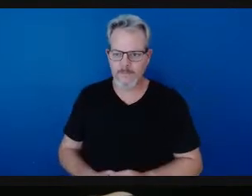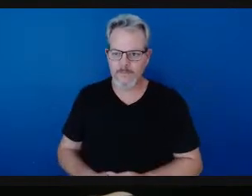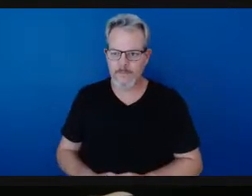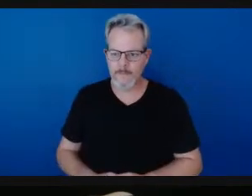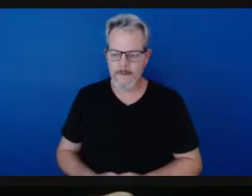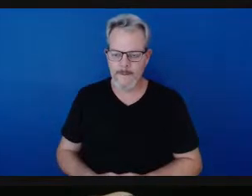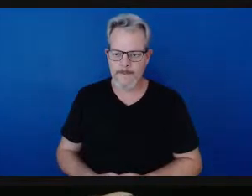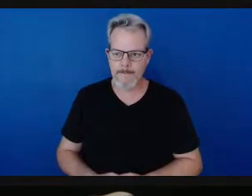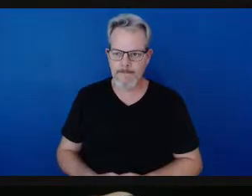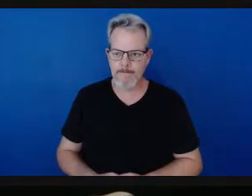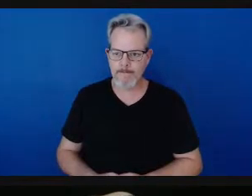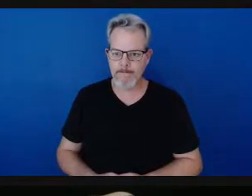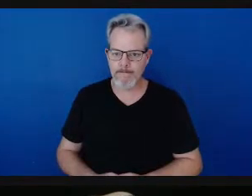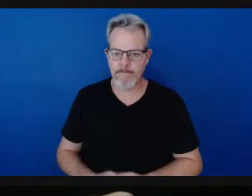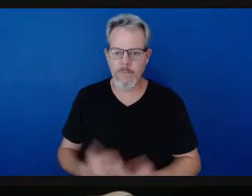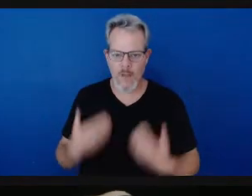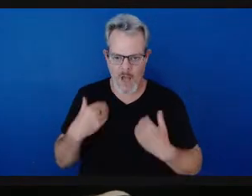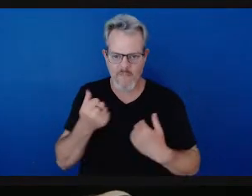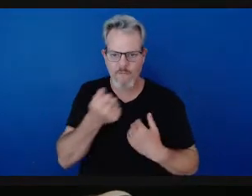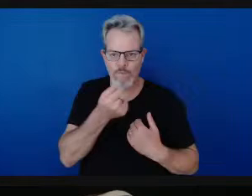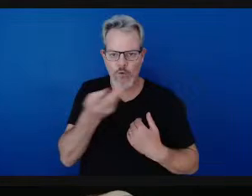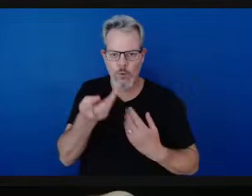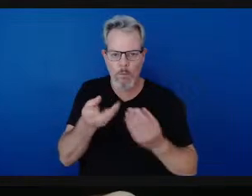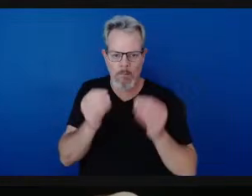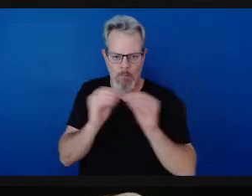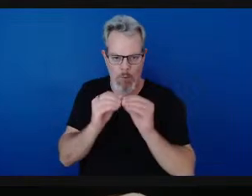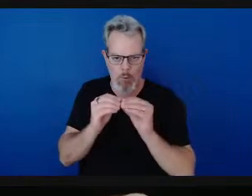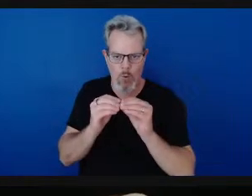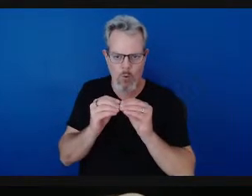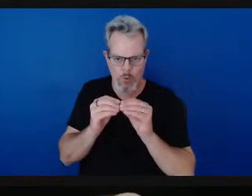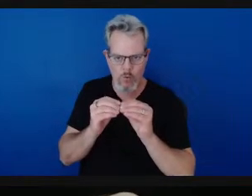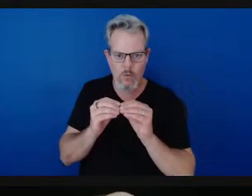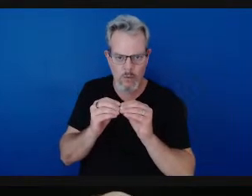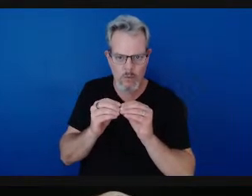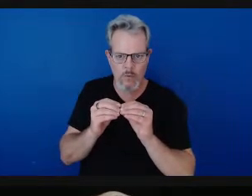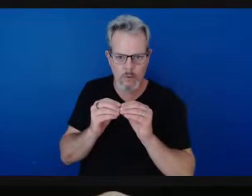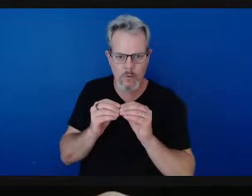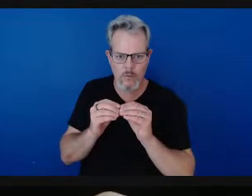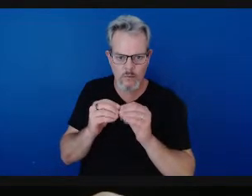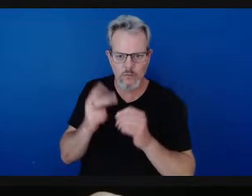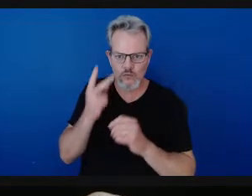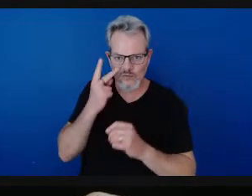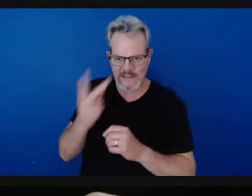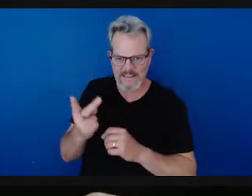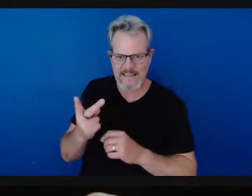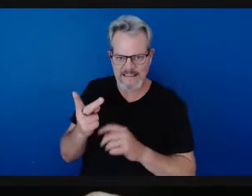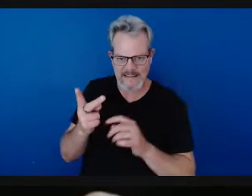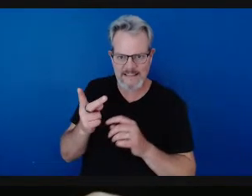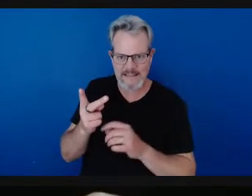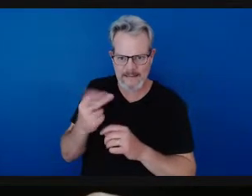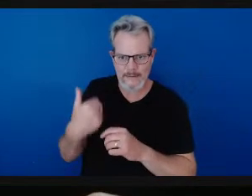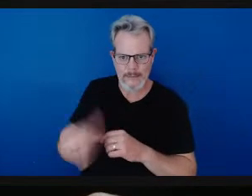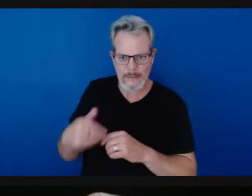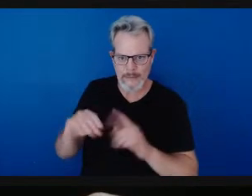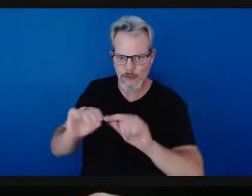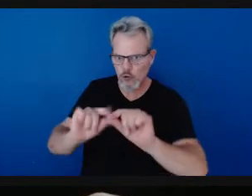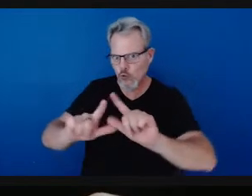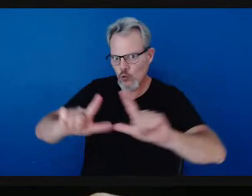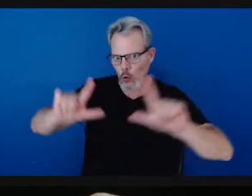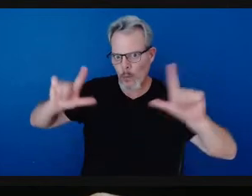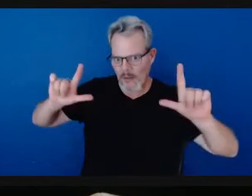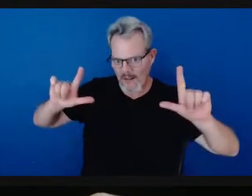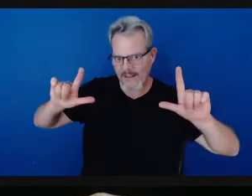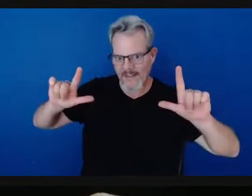So she's got a few more, not too many. Some of the views, the overlooks, zooming in on